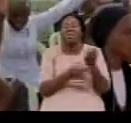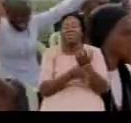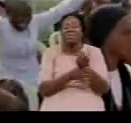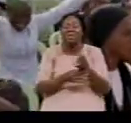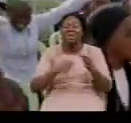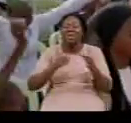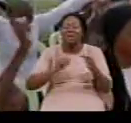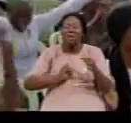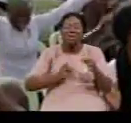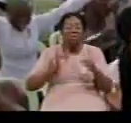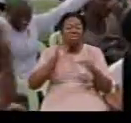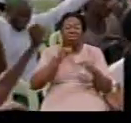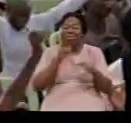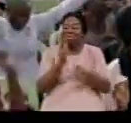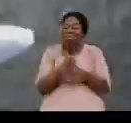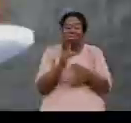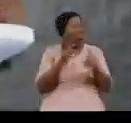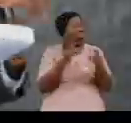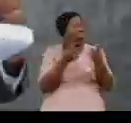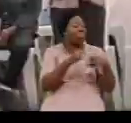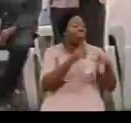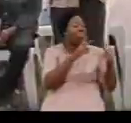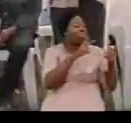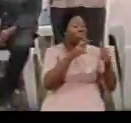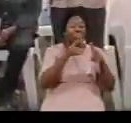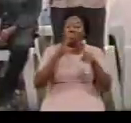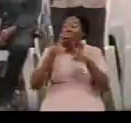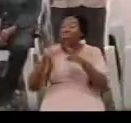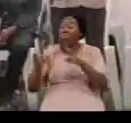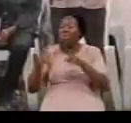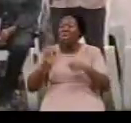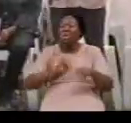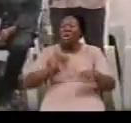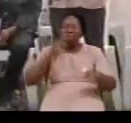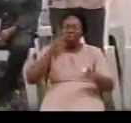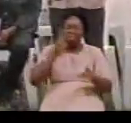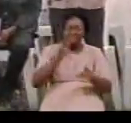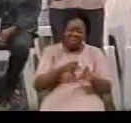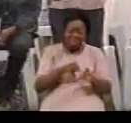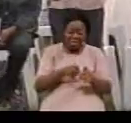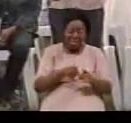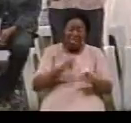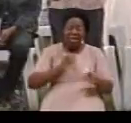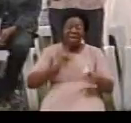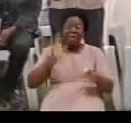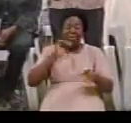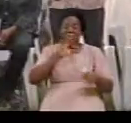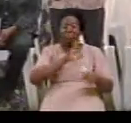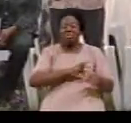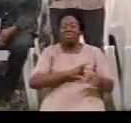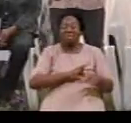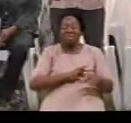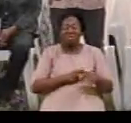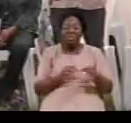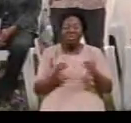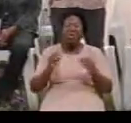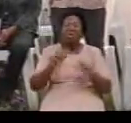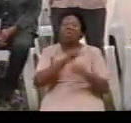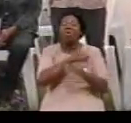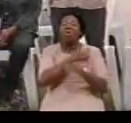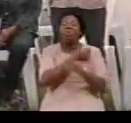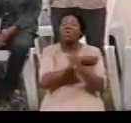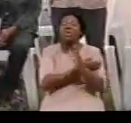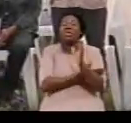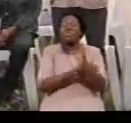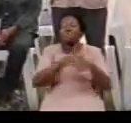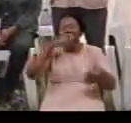be an onlooker. You will be a partaker. You will be a partaker. Almighty God, remember